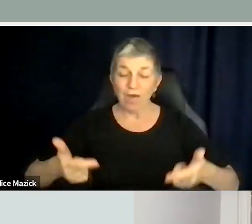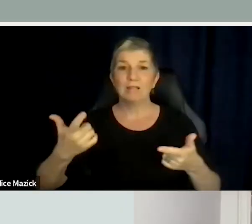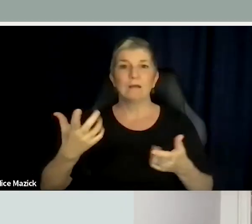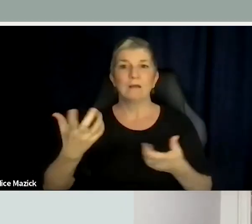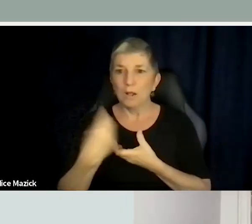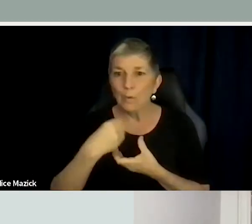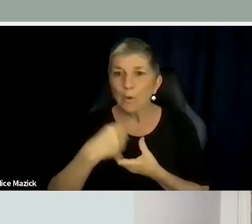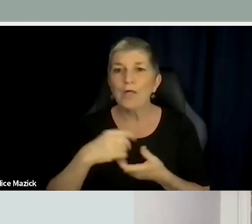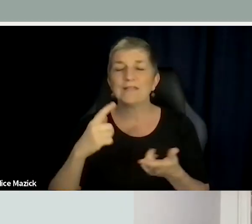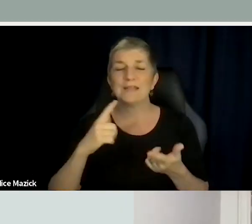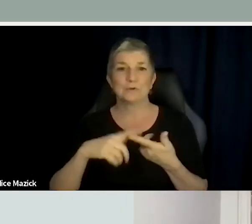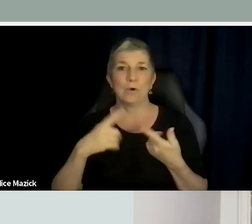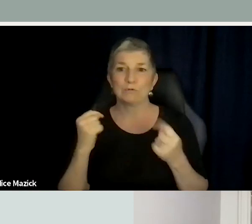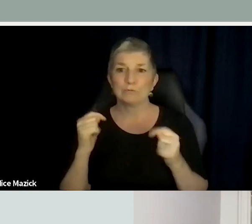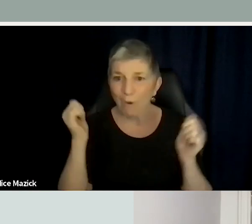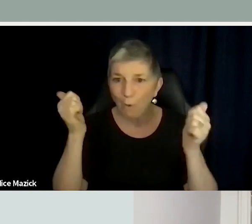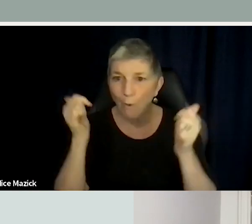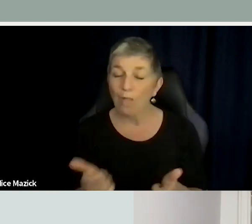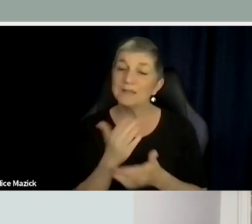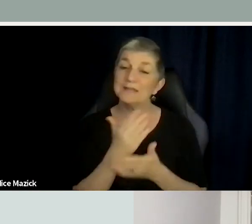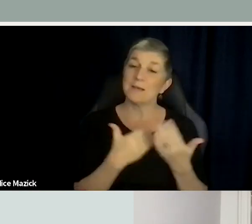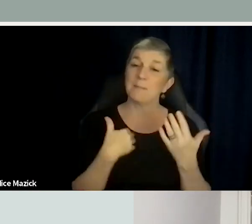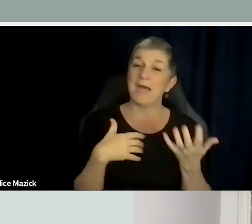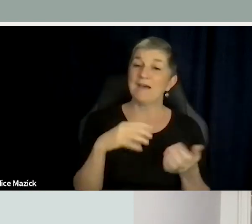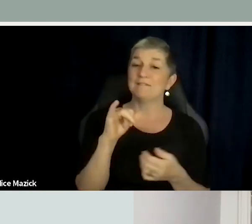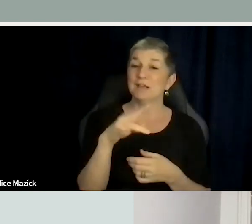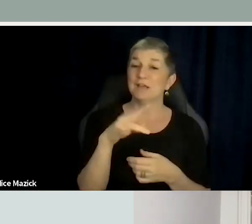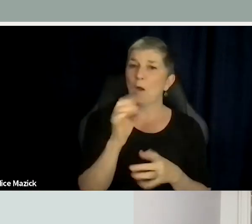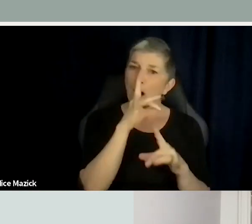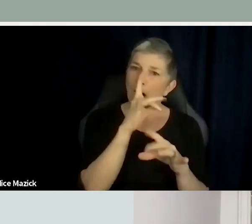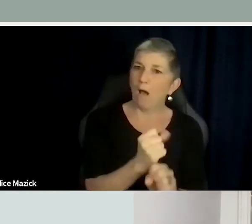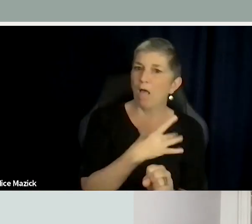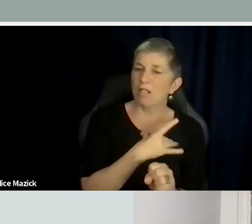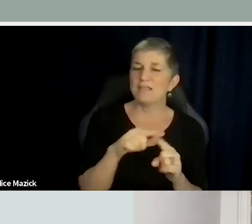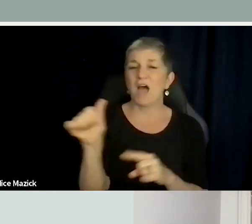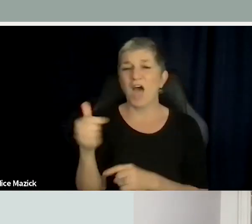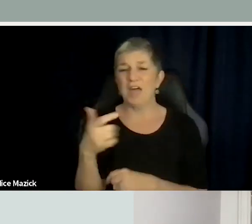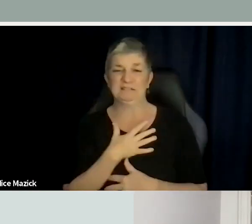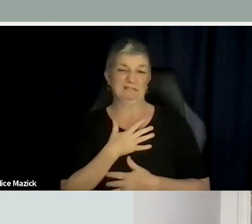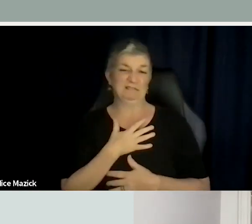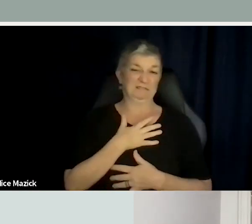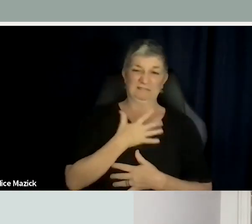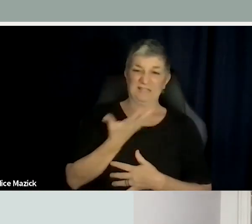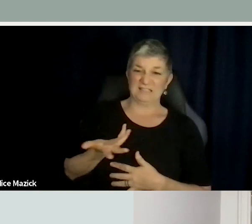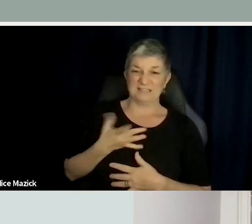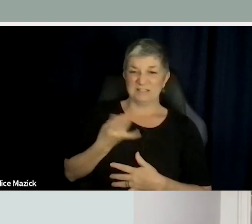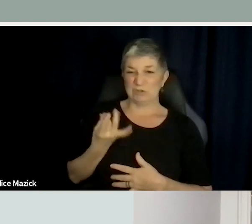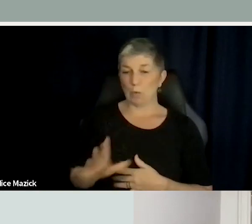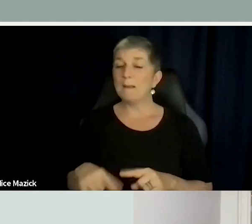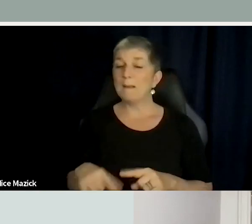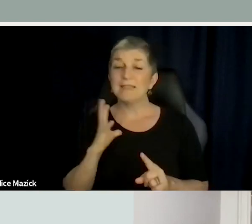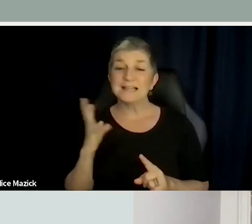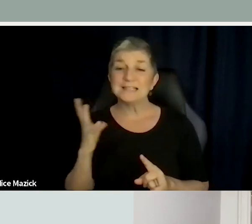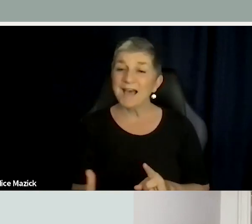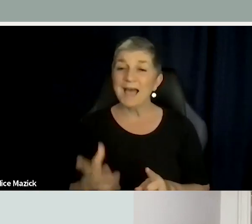of these or try all of them. Some of them have ingredients that may appeal to you. Some may not. But either way,